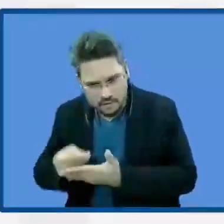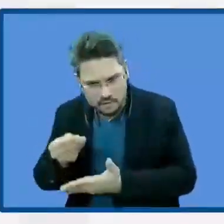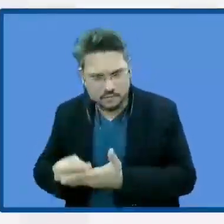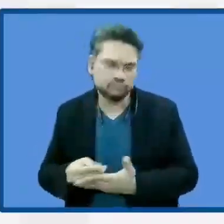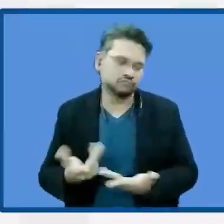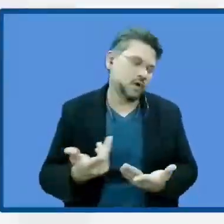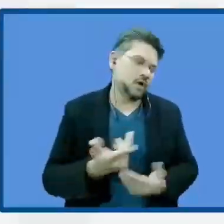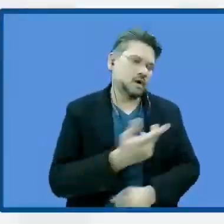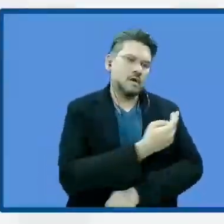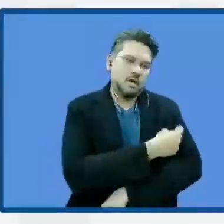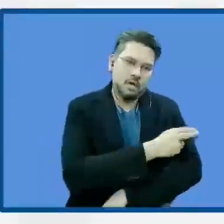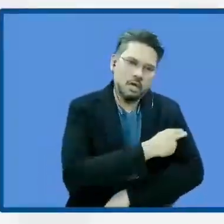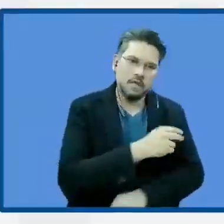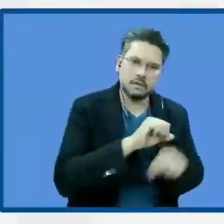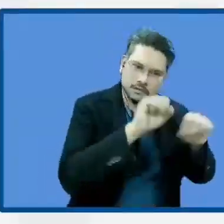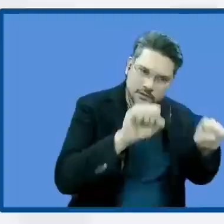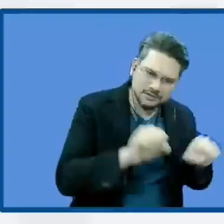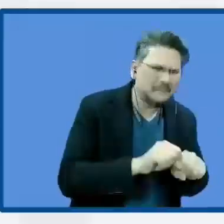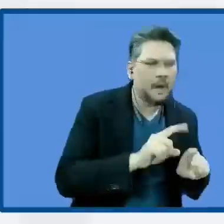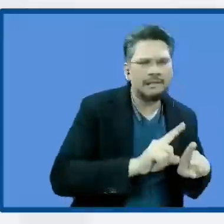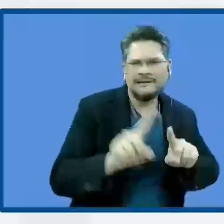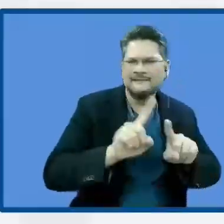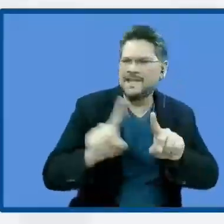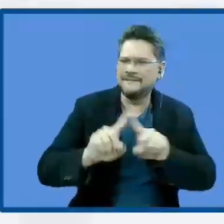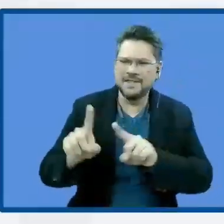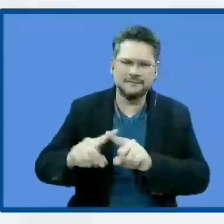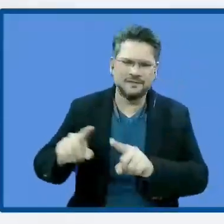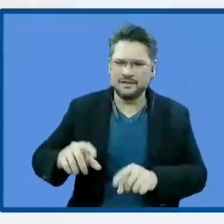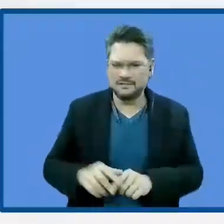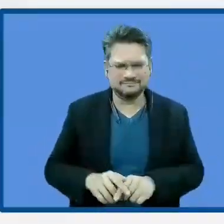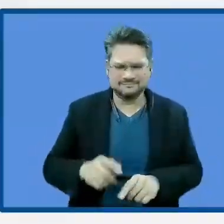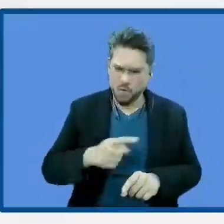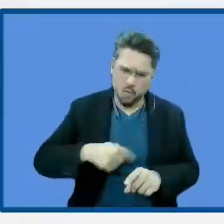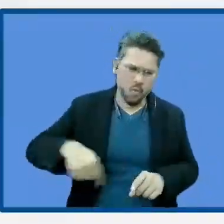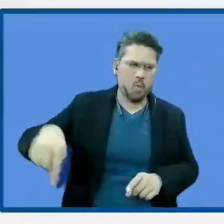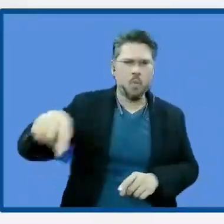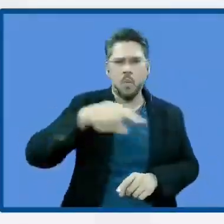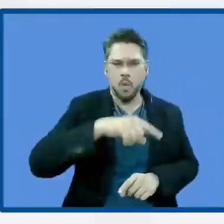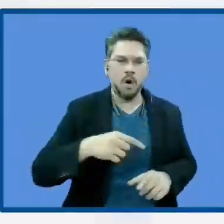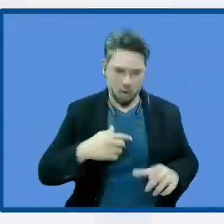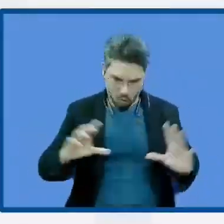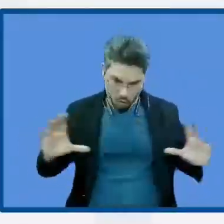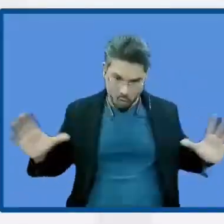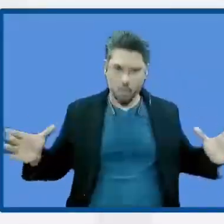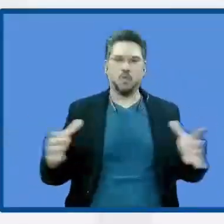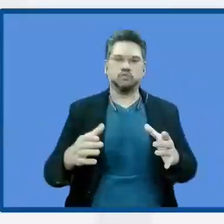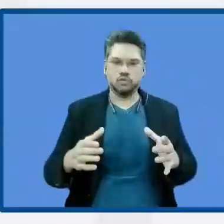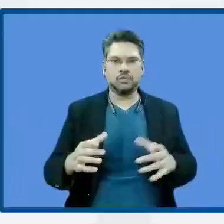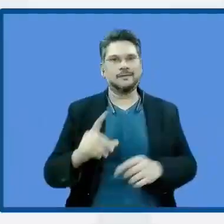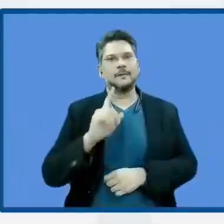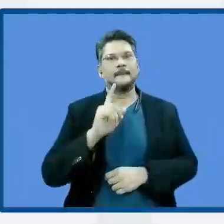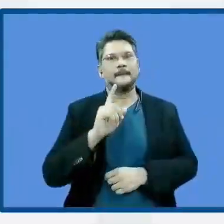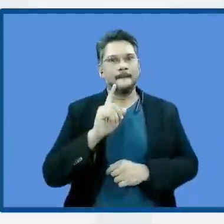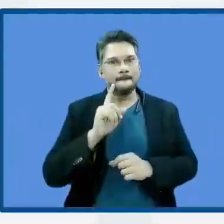And we believe that we operate as a system as a whole. But in the study